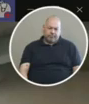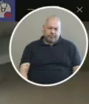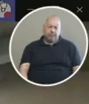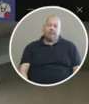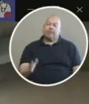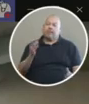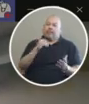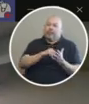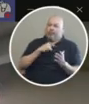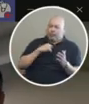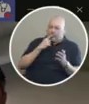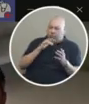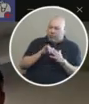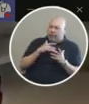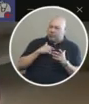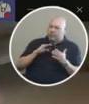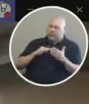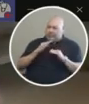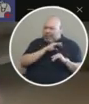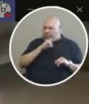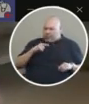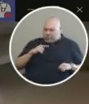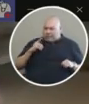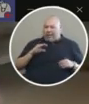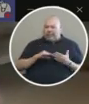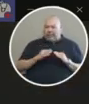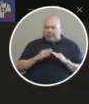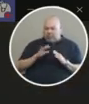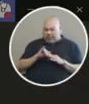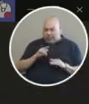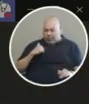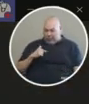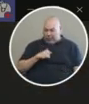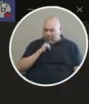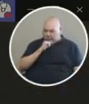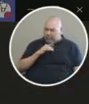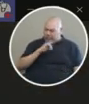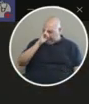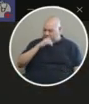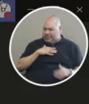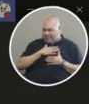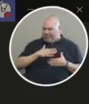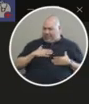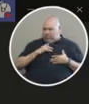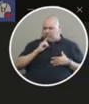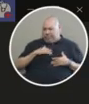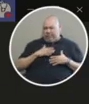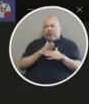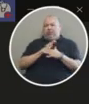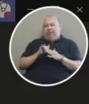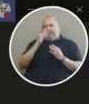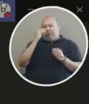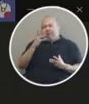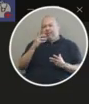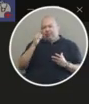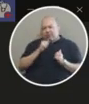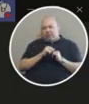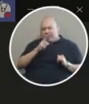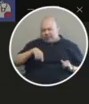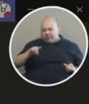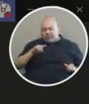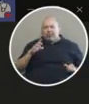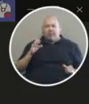Rivera, I will tell you and the council and the community that we don't take any pleasure in sharing this information with